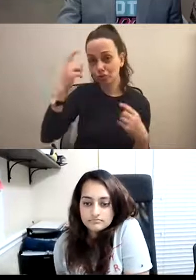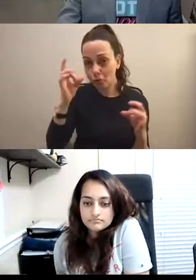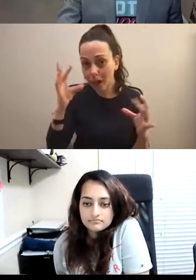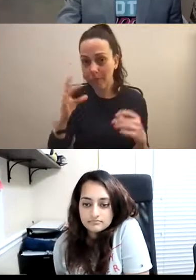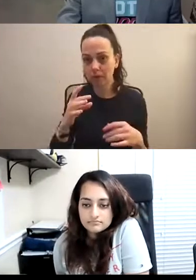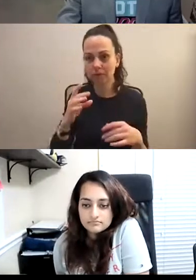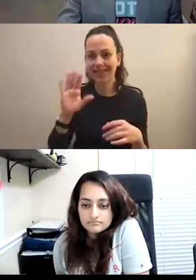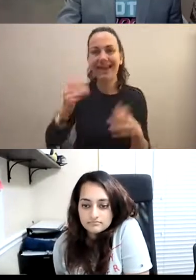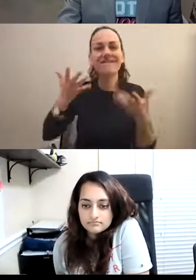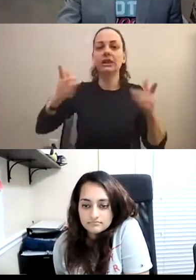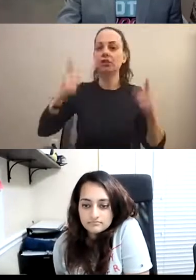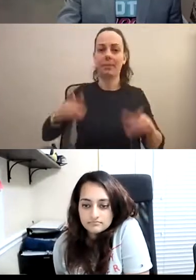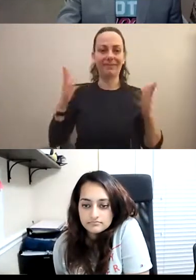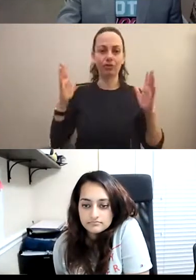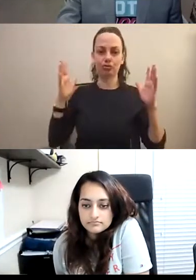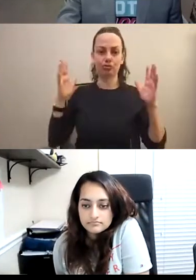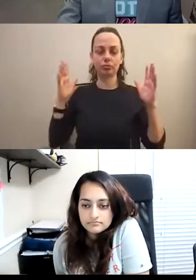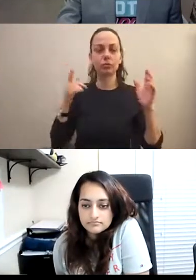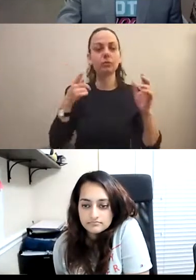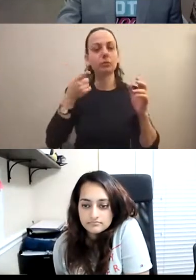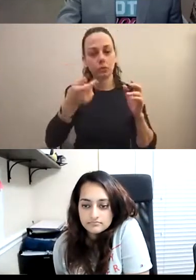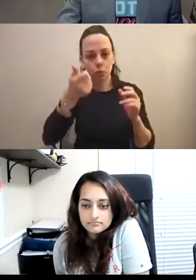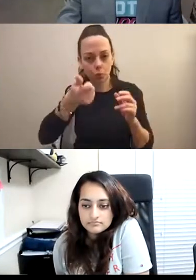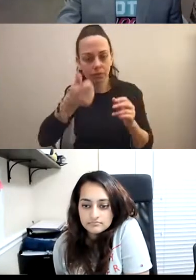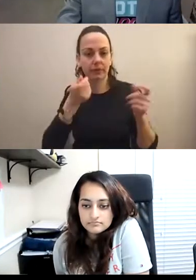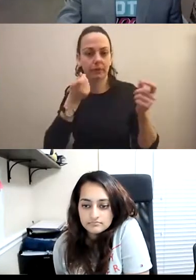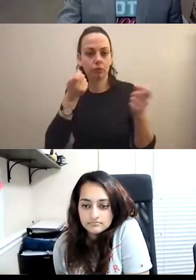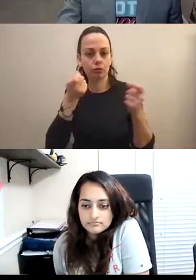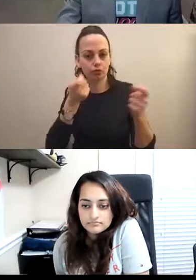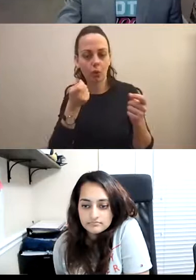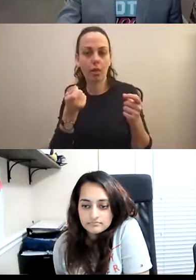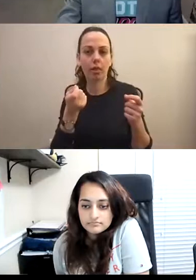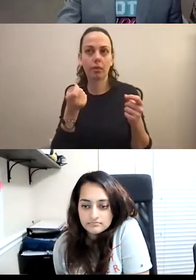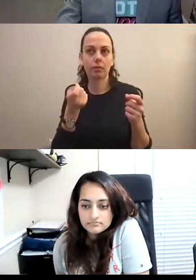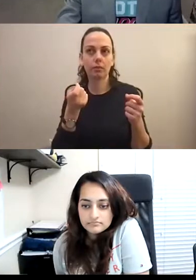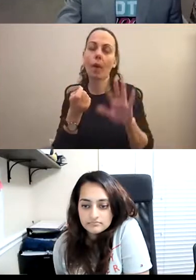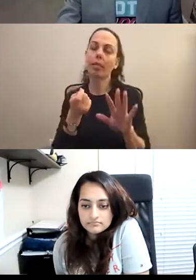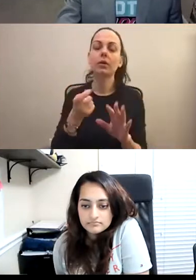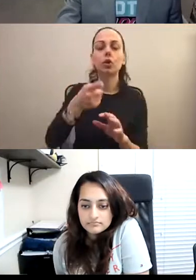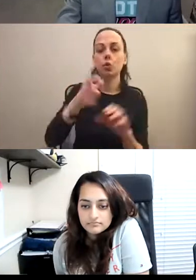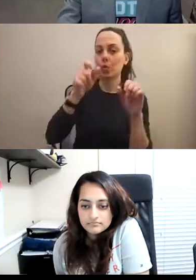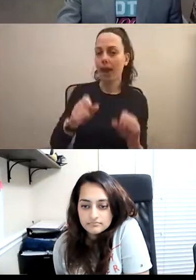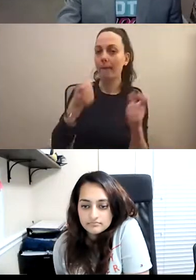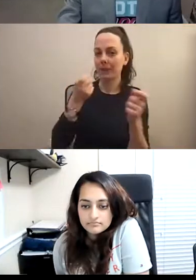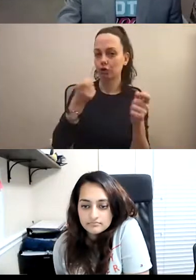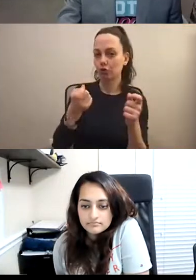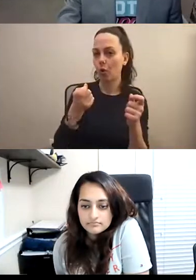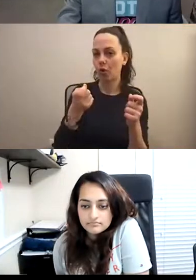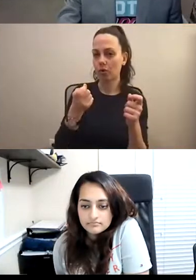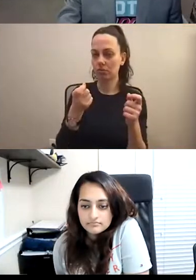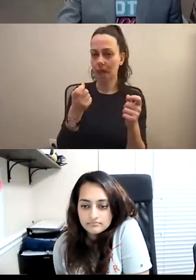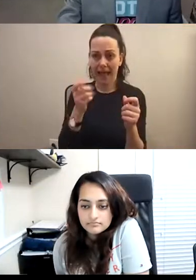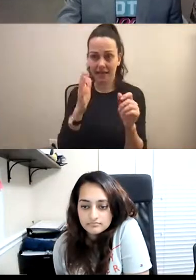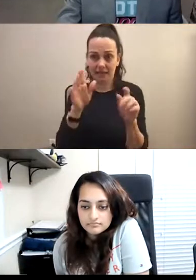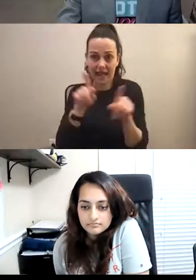already happened, and you are in control of, or you can be in control as best as possible of